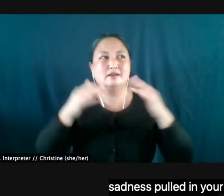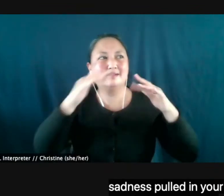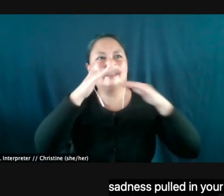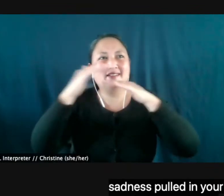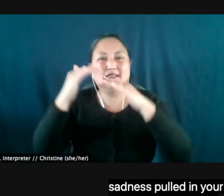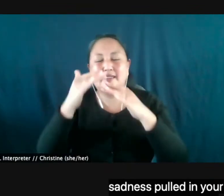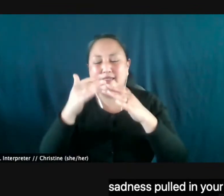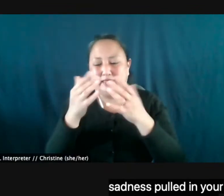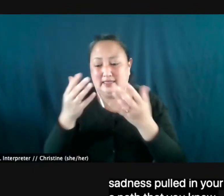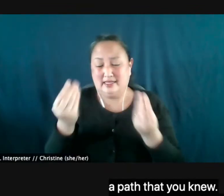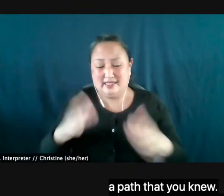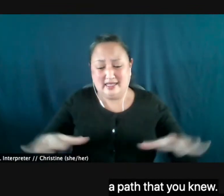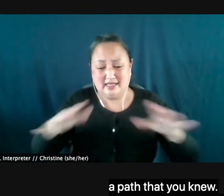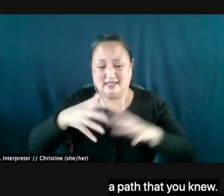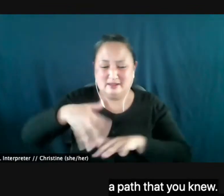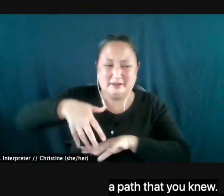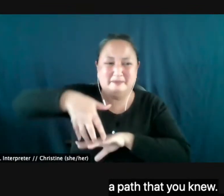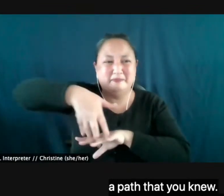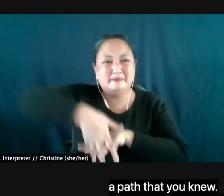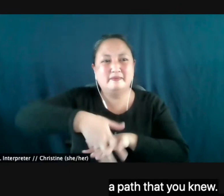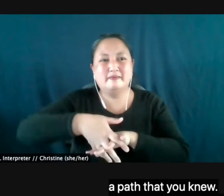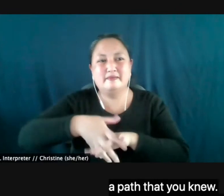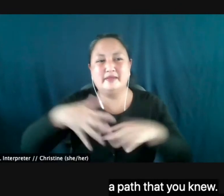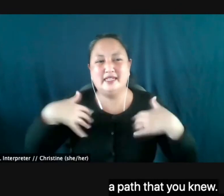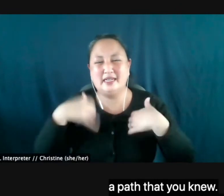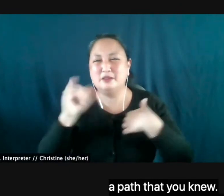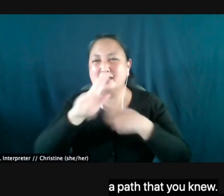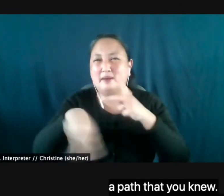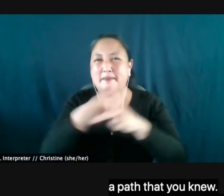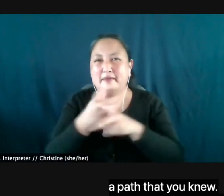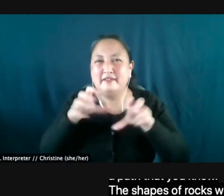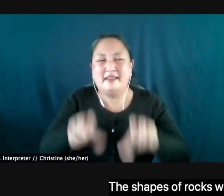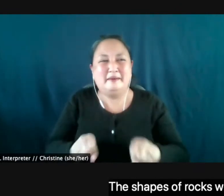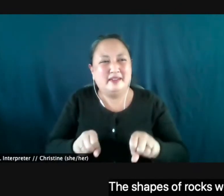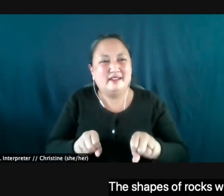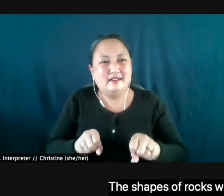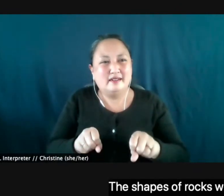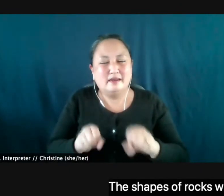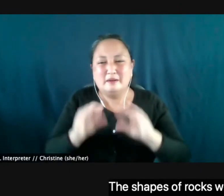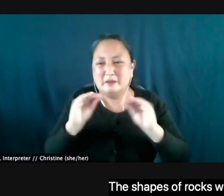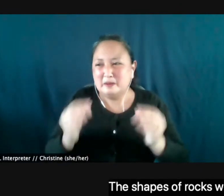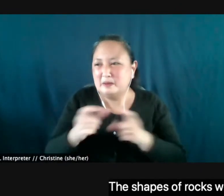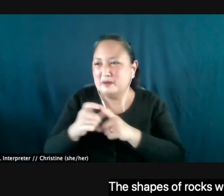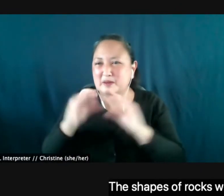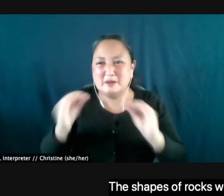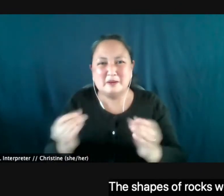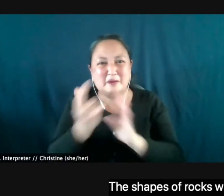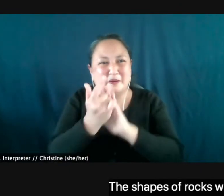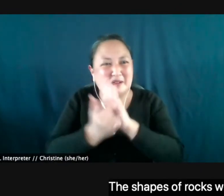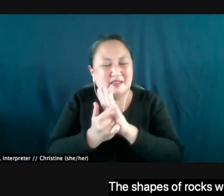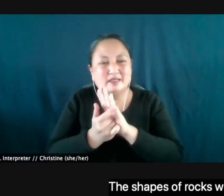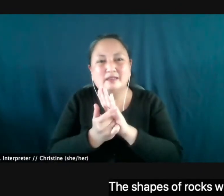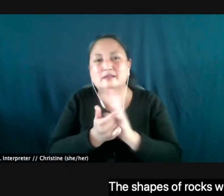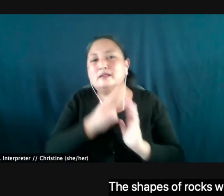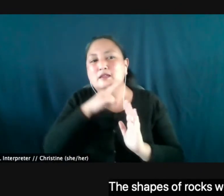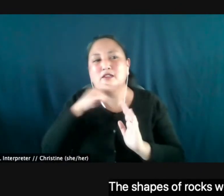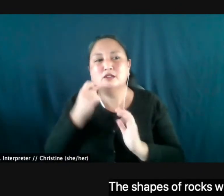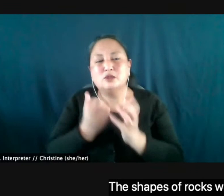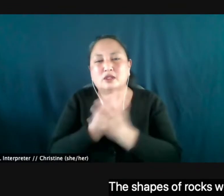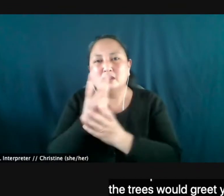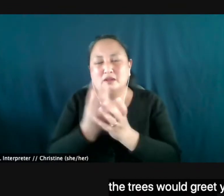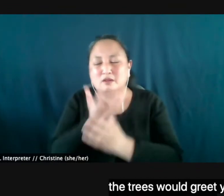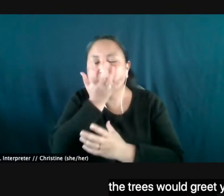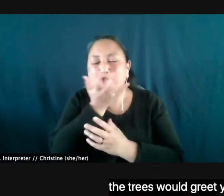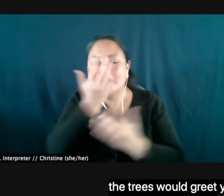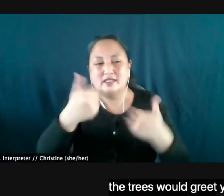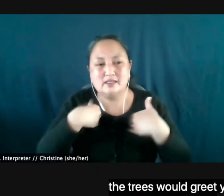in you, an animal's kind of claiming, senseless to words and laws. Dry grass drawing blood, a tiger's